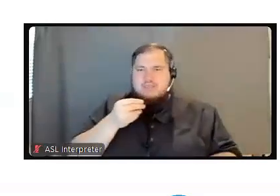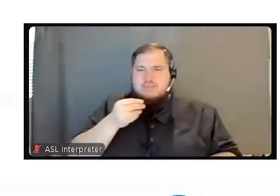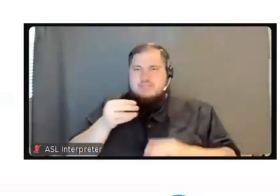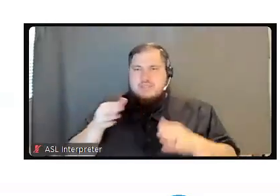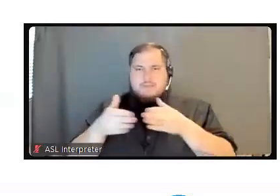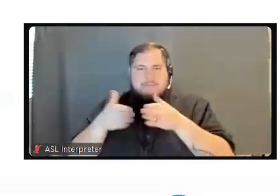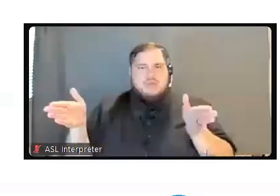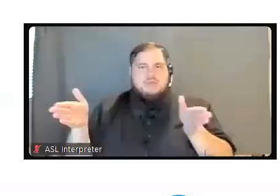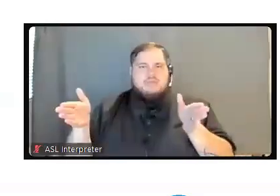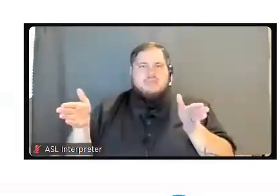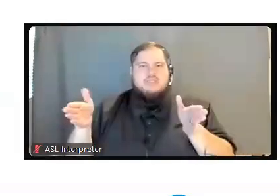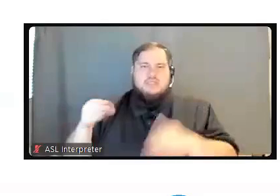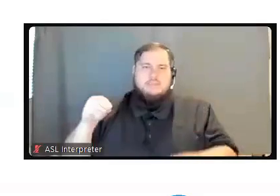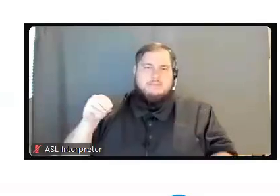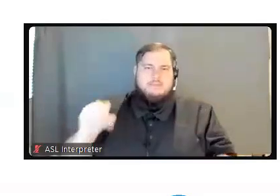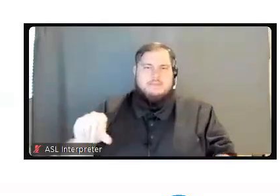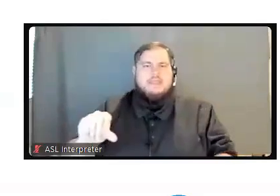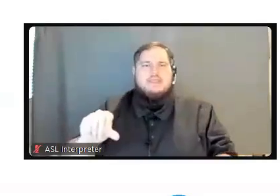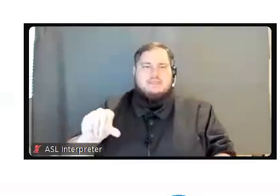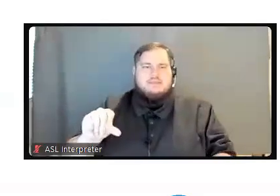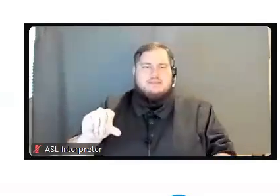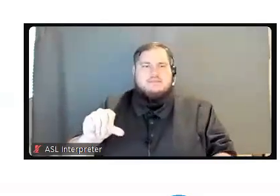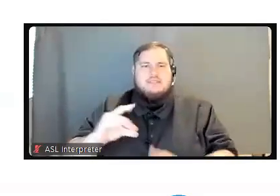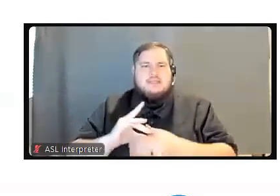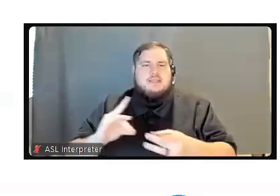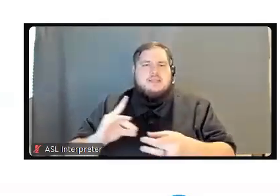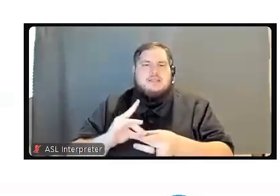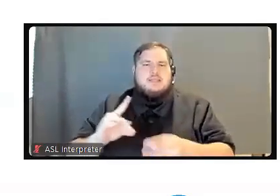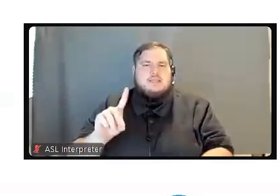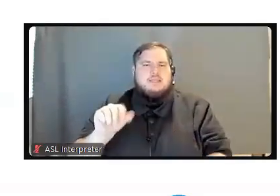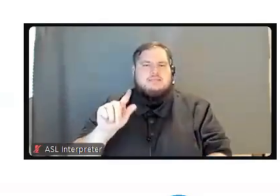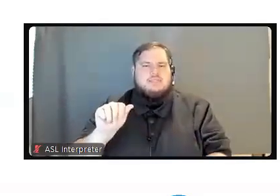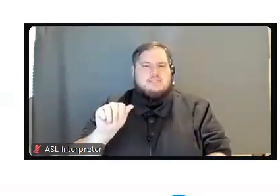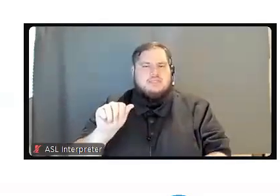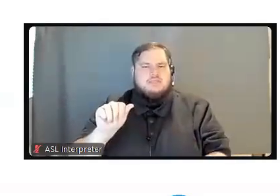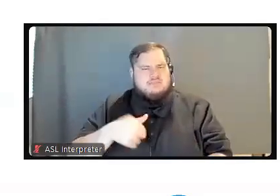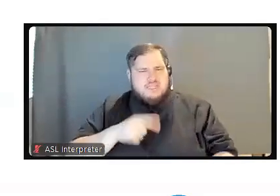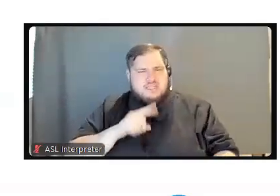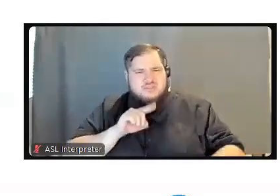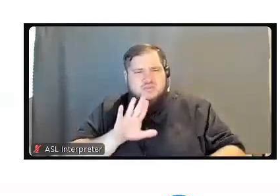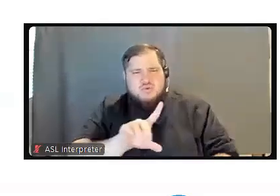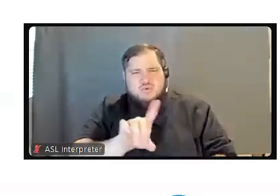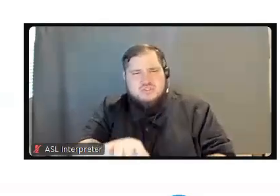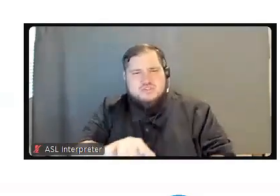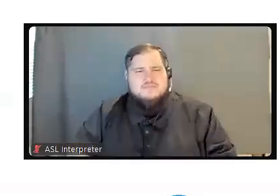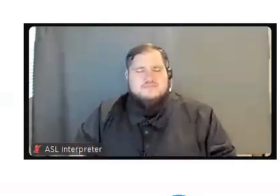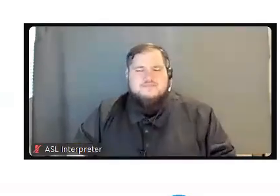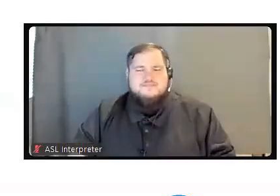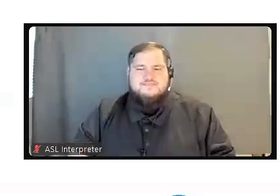publicly paid claims data. Did that answer your question?